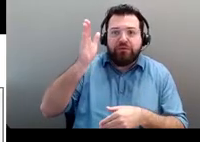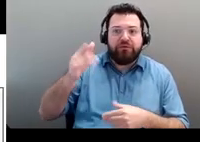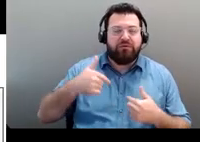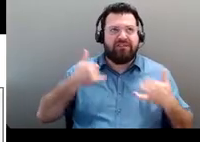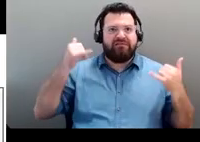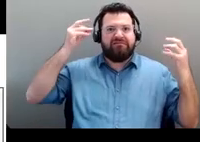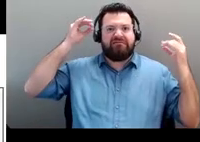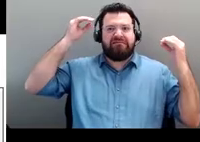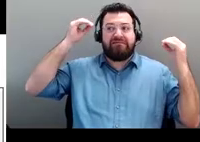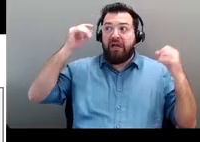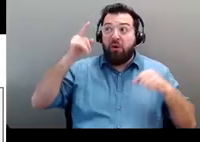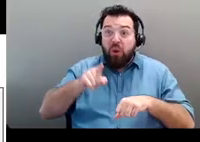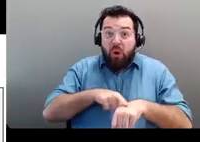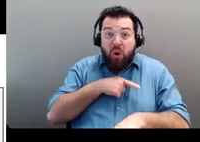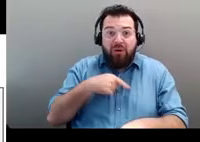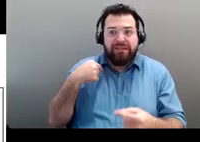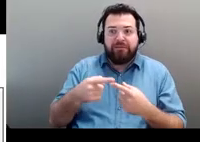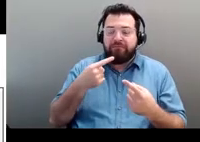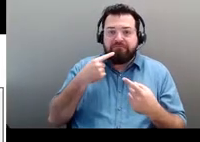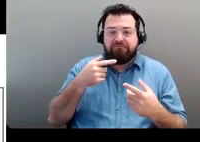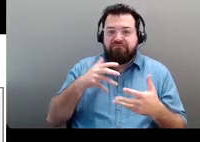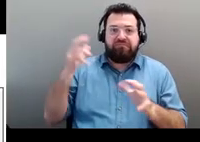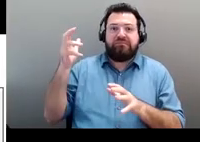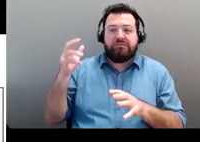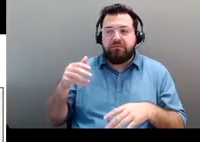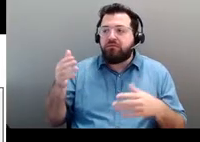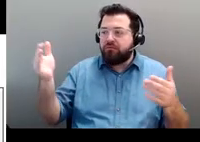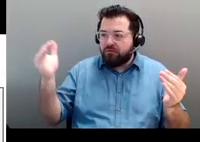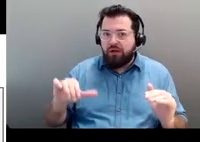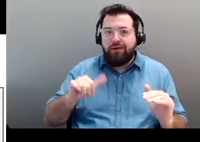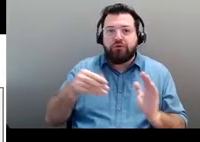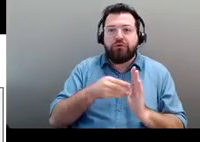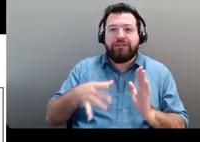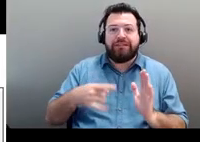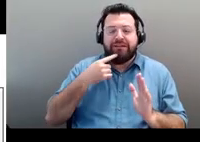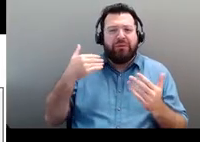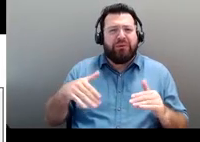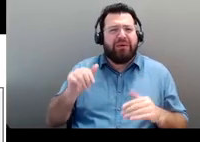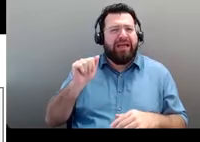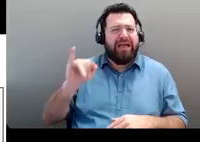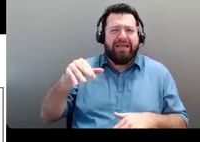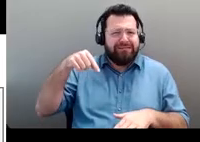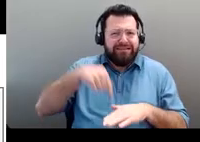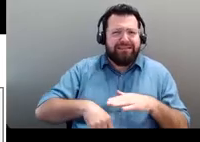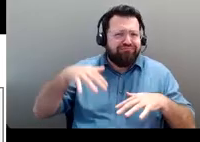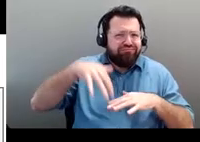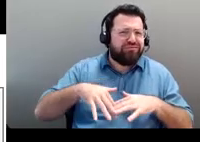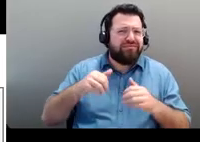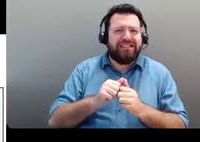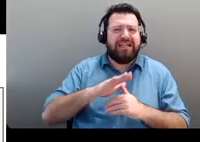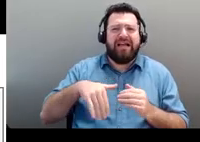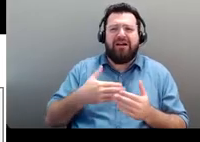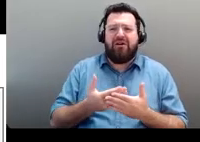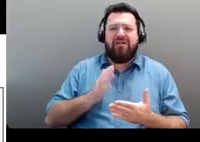happens? Another student said that I think it matters deeply because AI runs deeper in every section of our society than I realized, and it